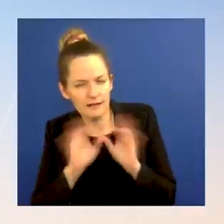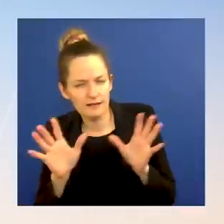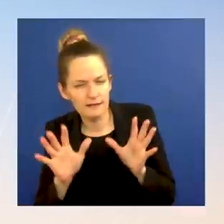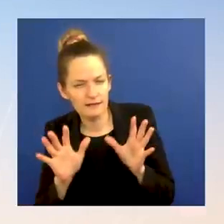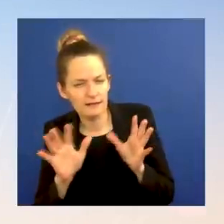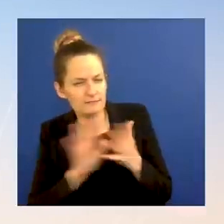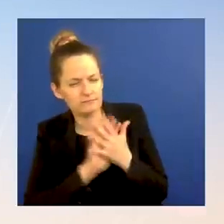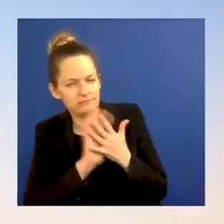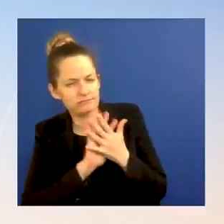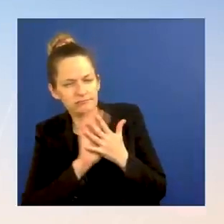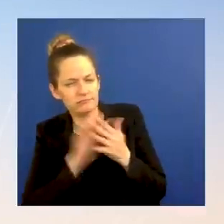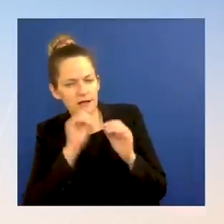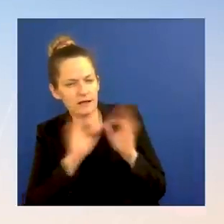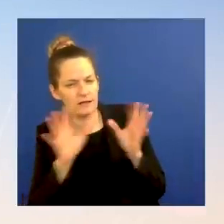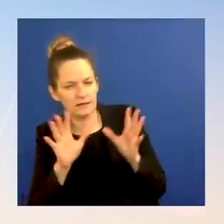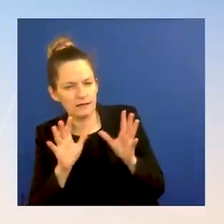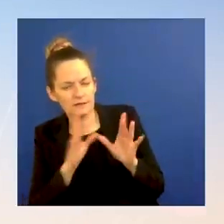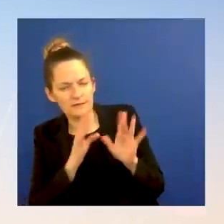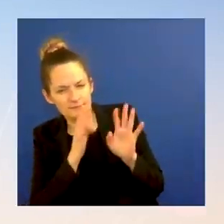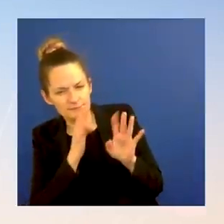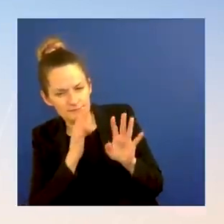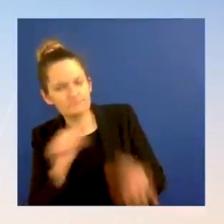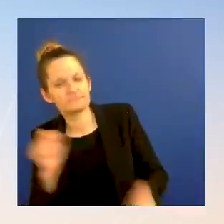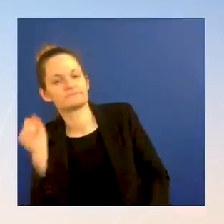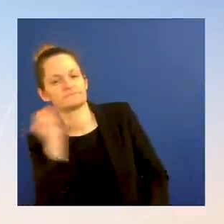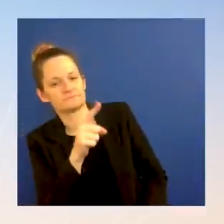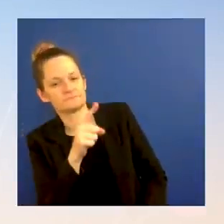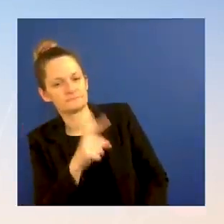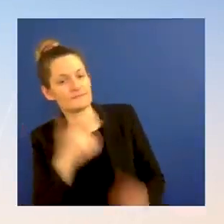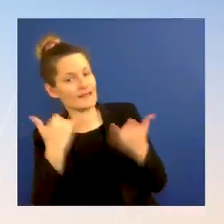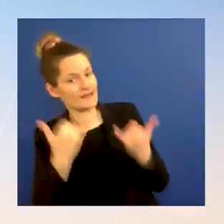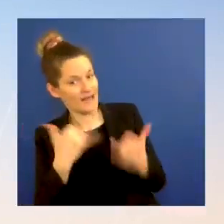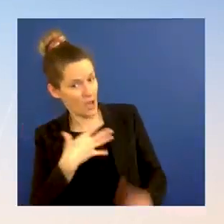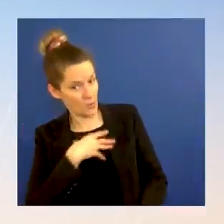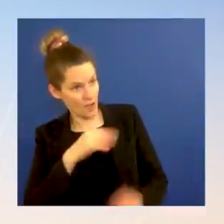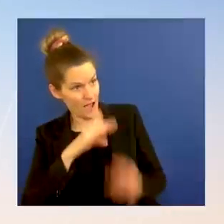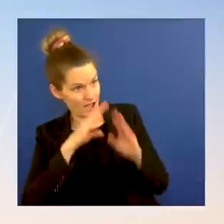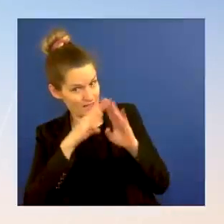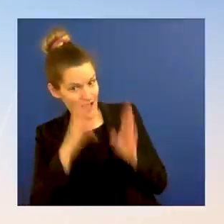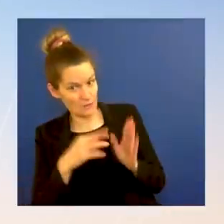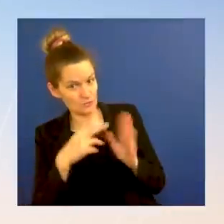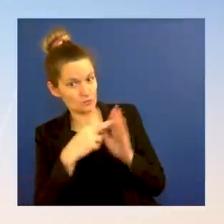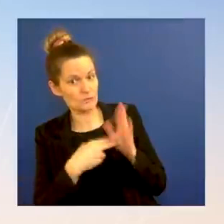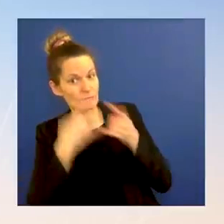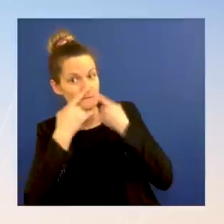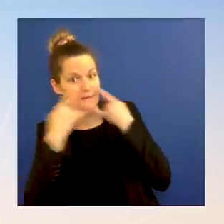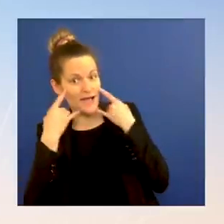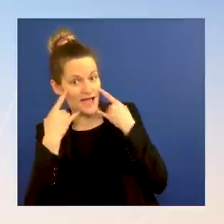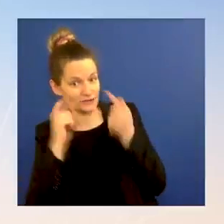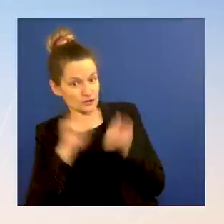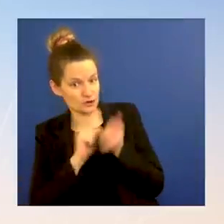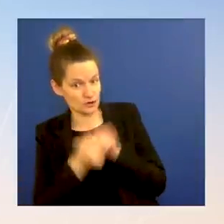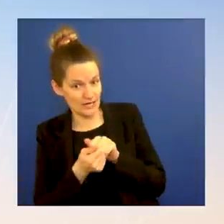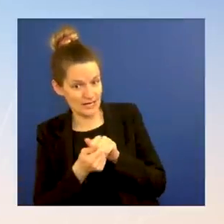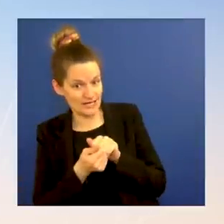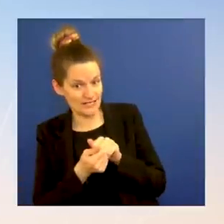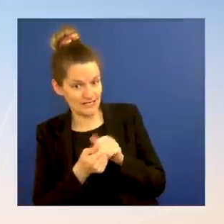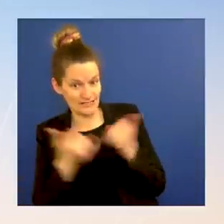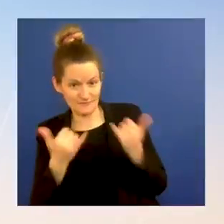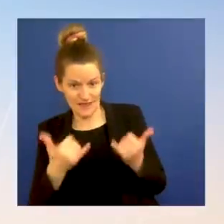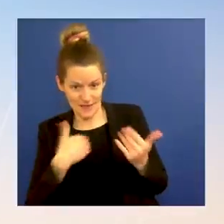Since the mask rules at the White House have changed this week, has there been any change to the testing protocols for the president? How regularly is he getting tested for